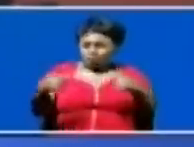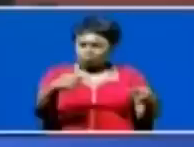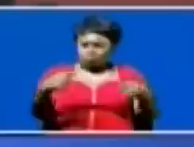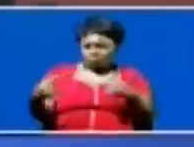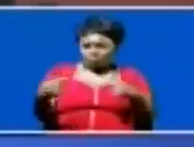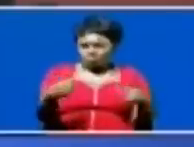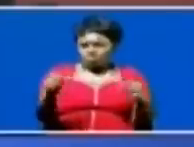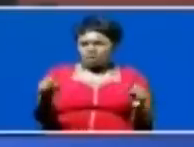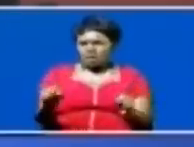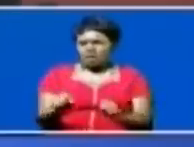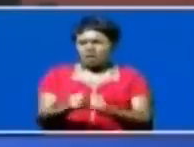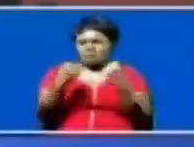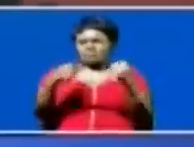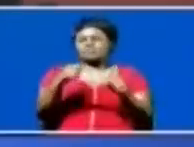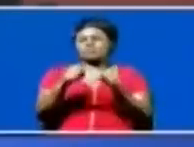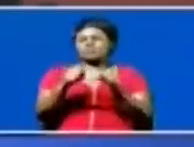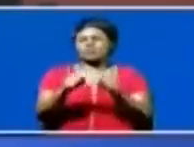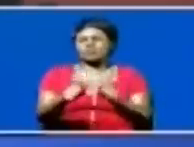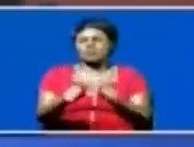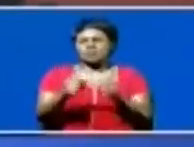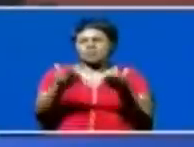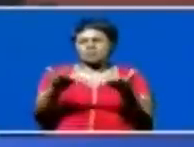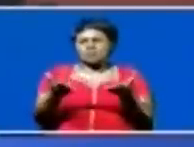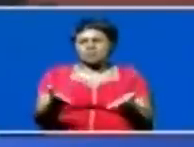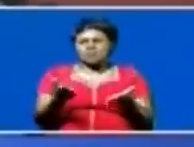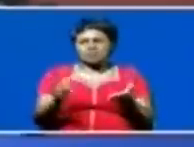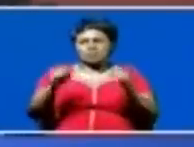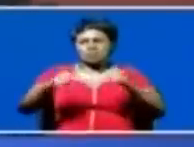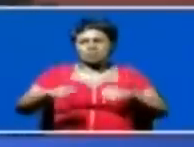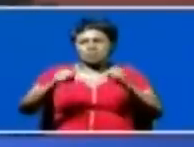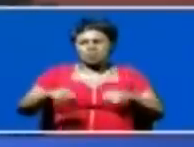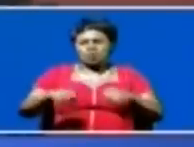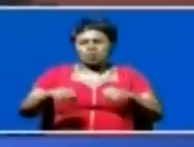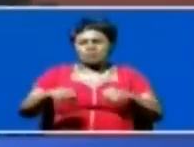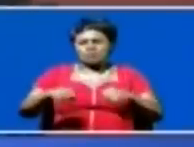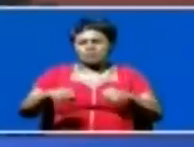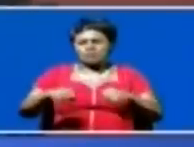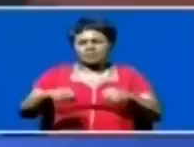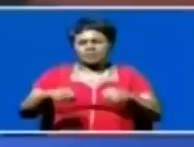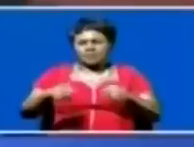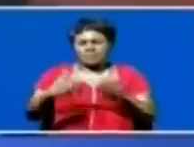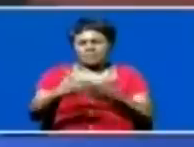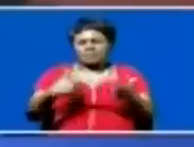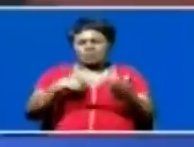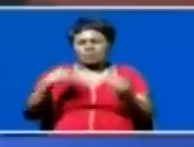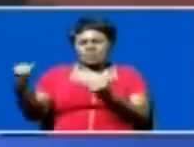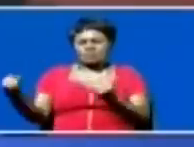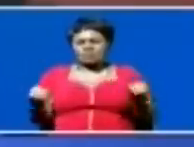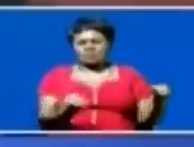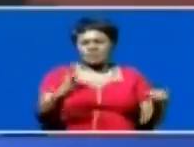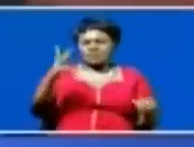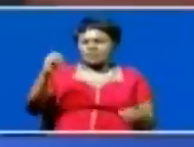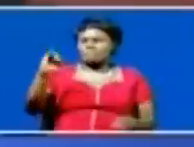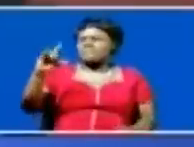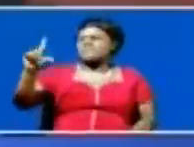on what was actually going on. So this is what we can, for starters, Linda, before I engage Honorable Milly